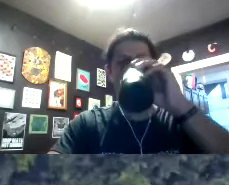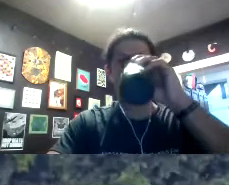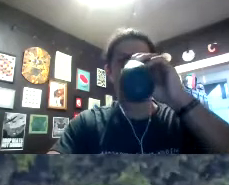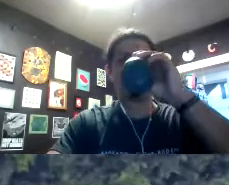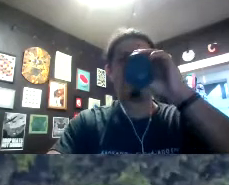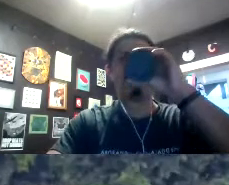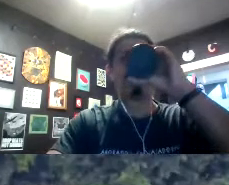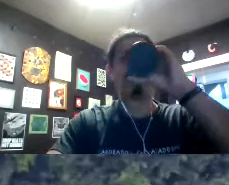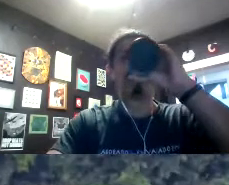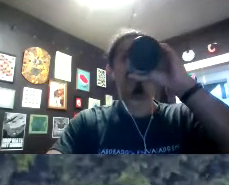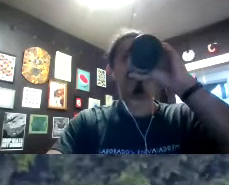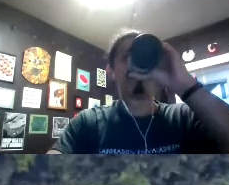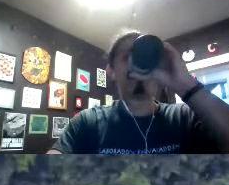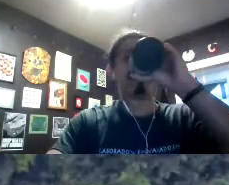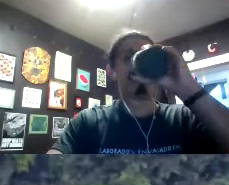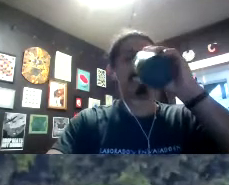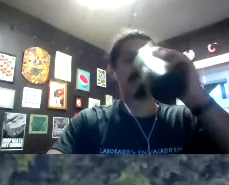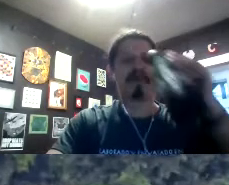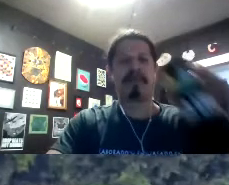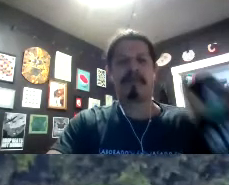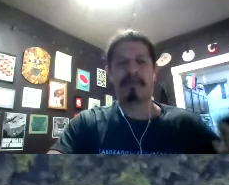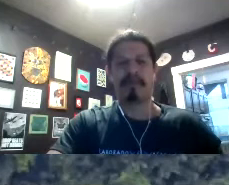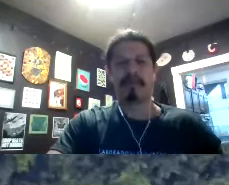cars? And would it have a left turn lane?